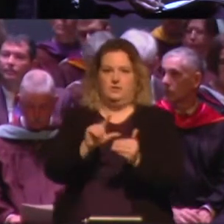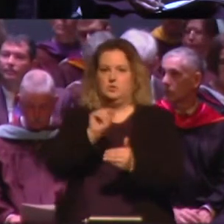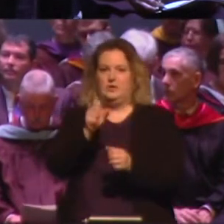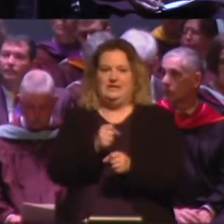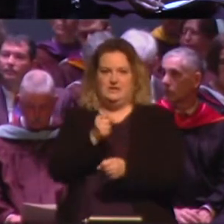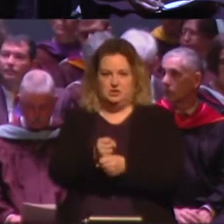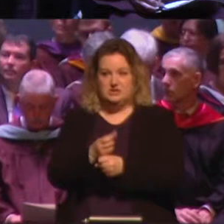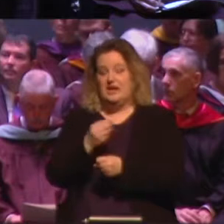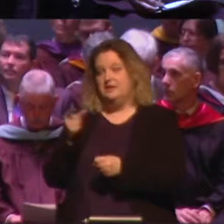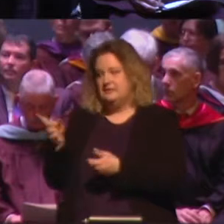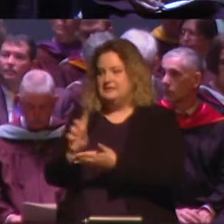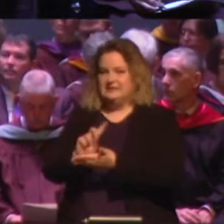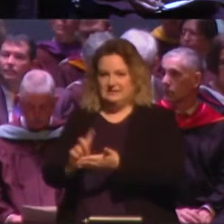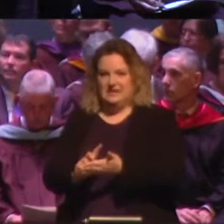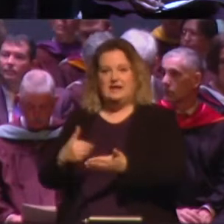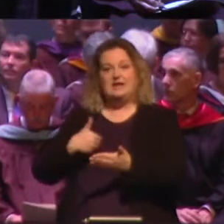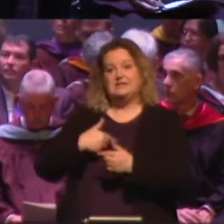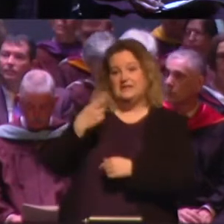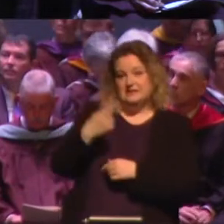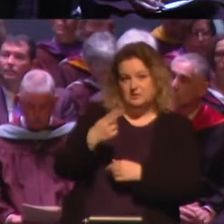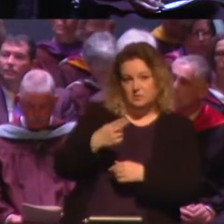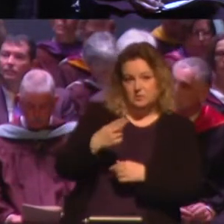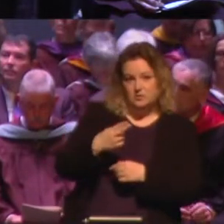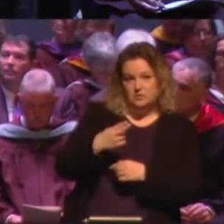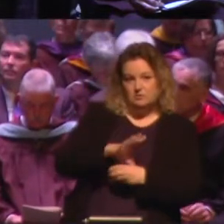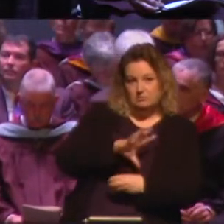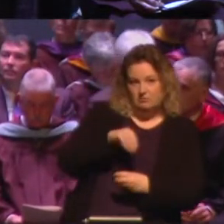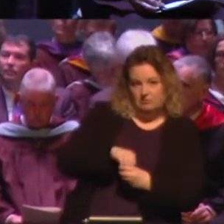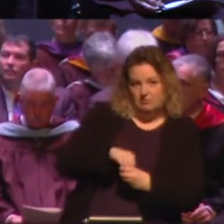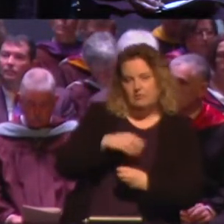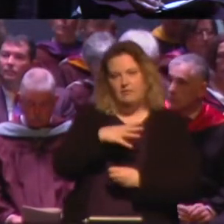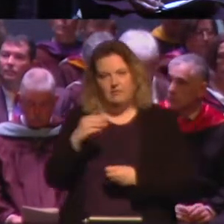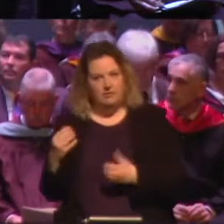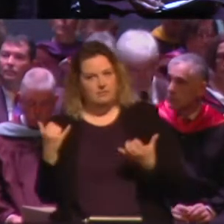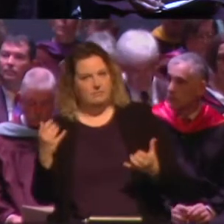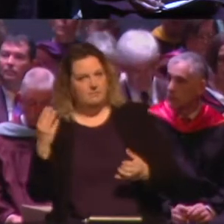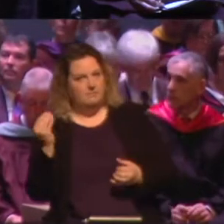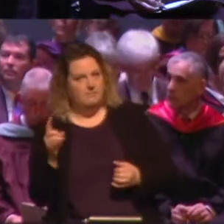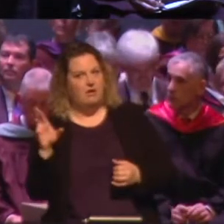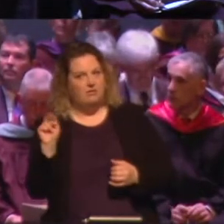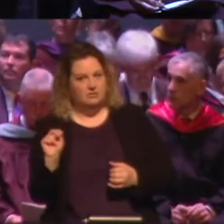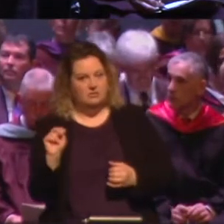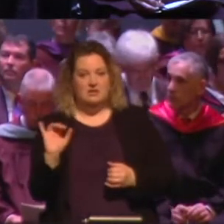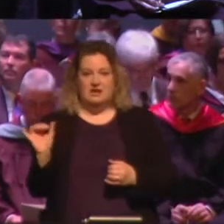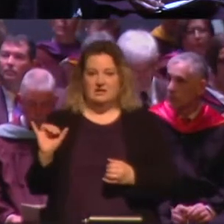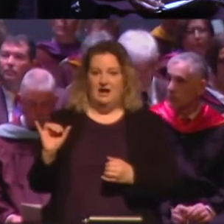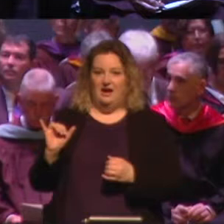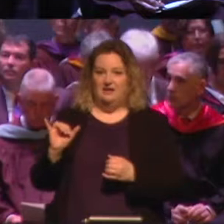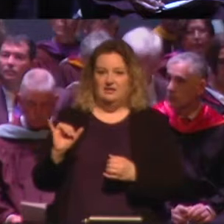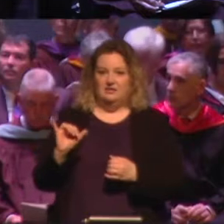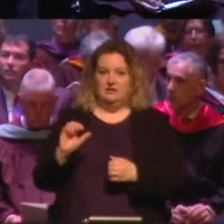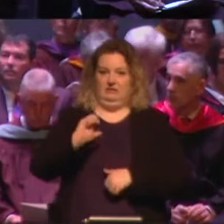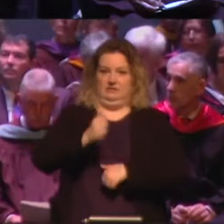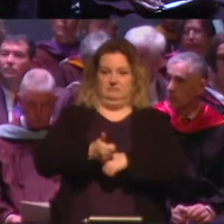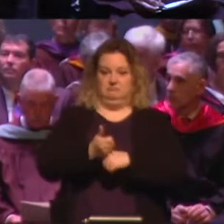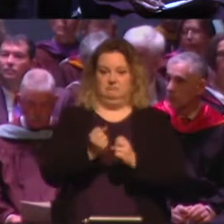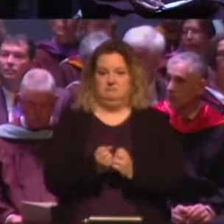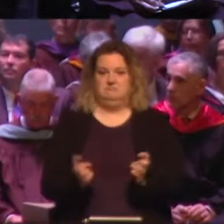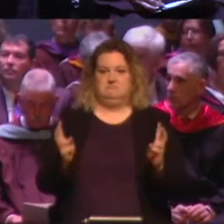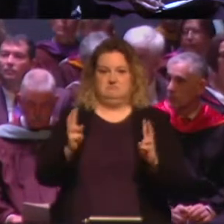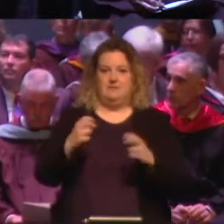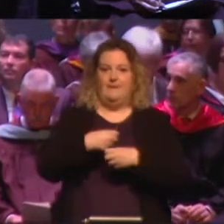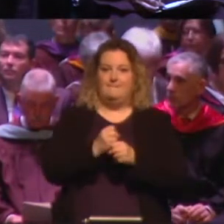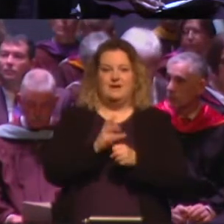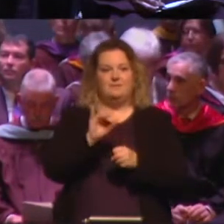version incorporates both those historical elements and more modern elements, including the stand that was made a few years back by the